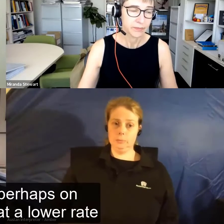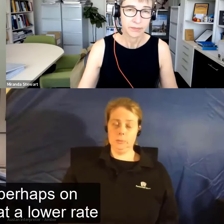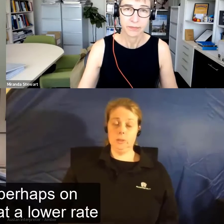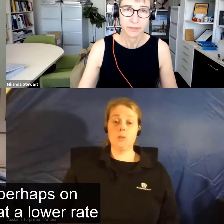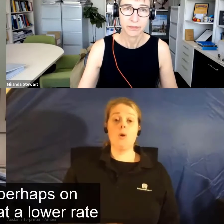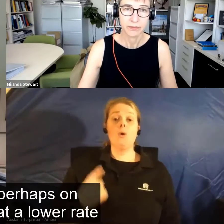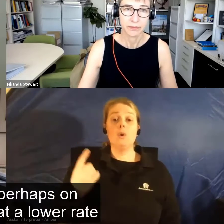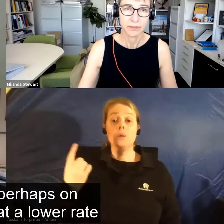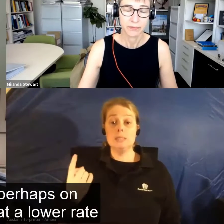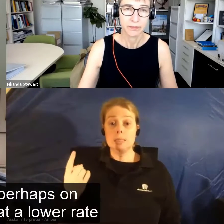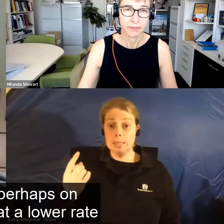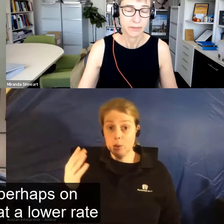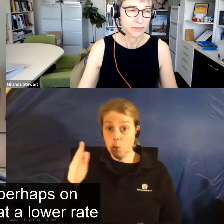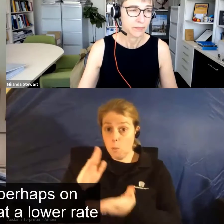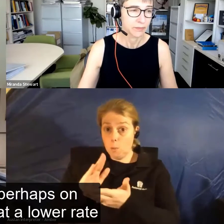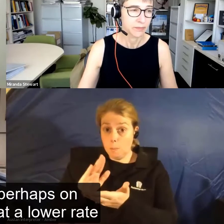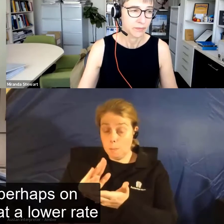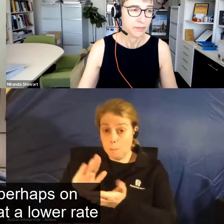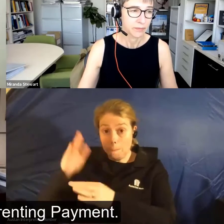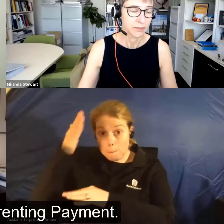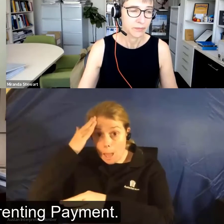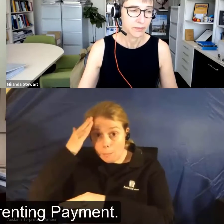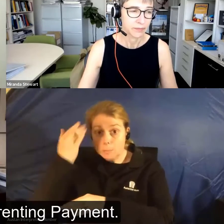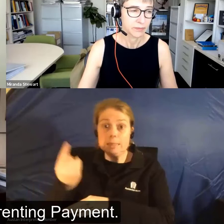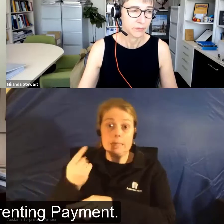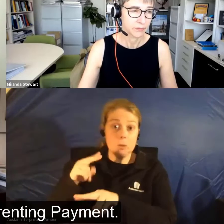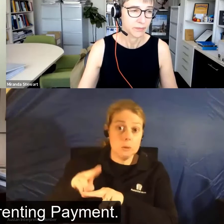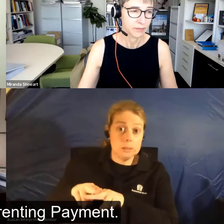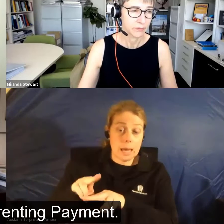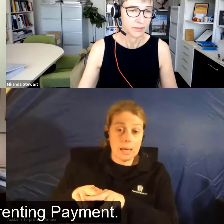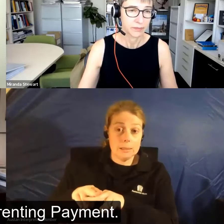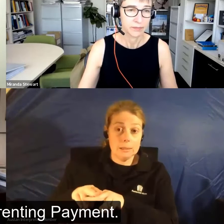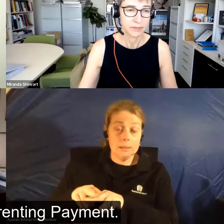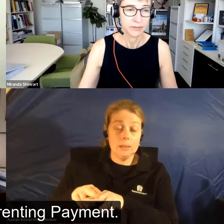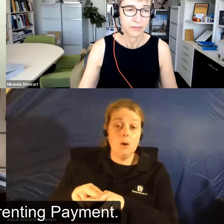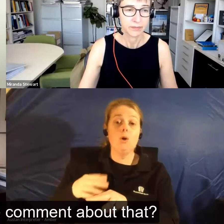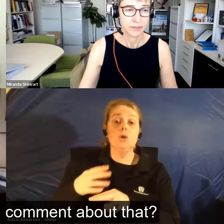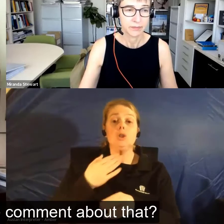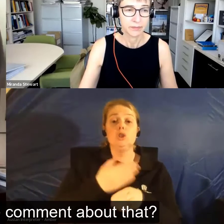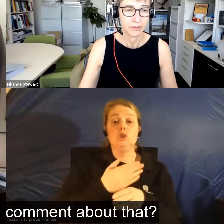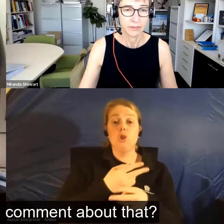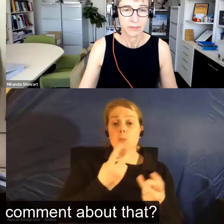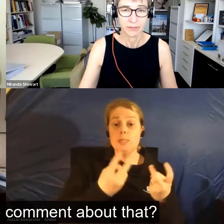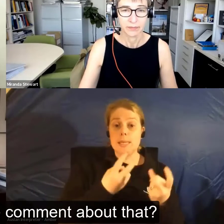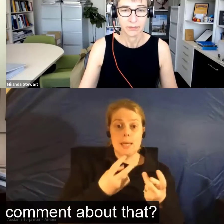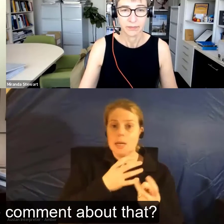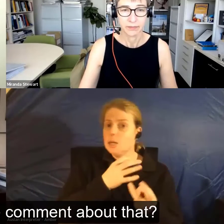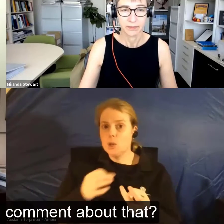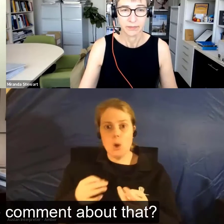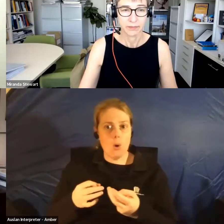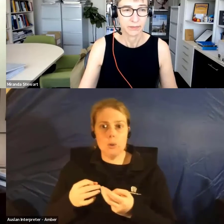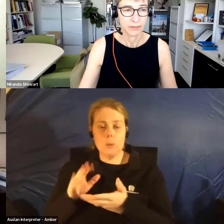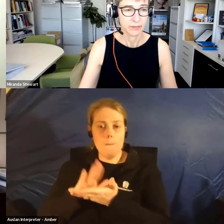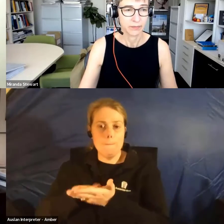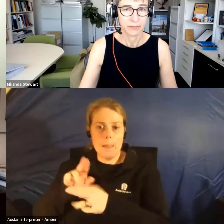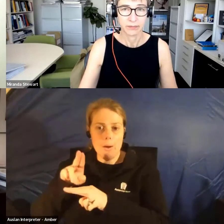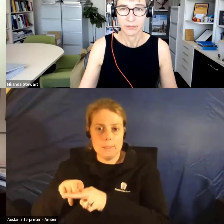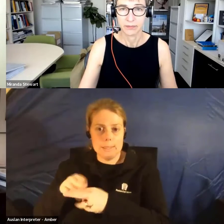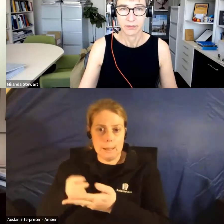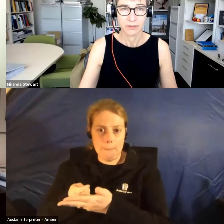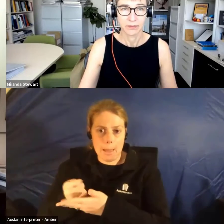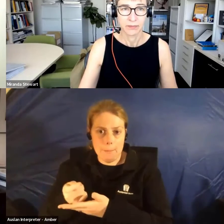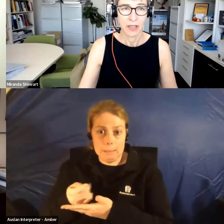who are perhaps on job seeker at a lower rate rather than parenting payment. Anyone like to make a comment about